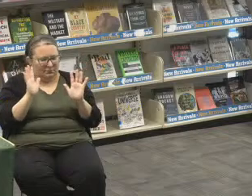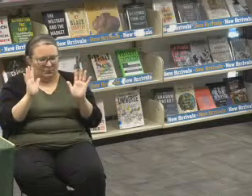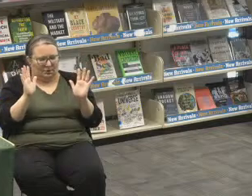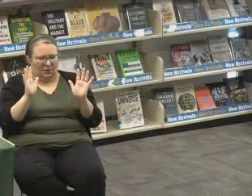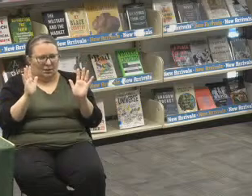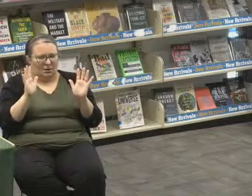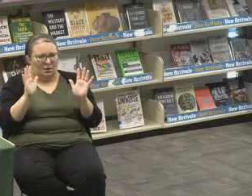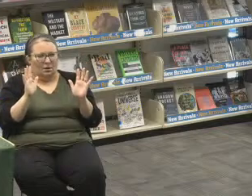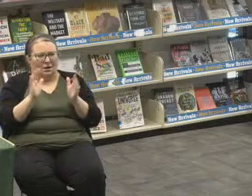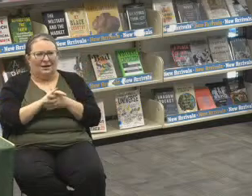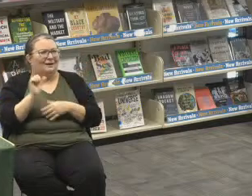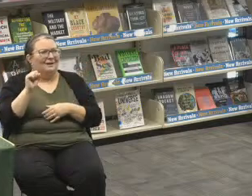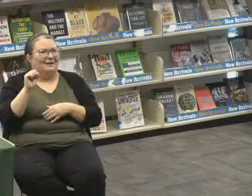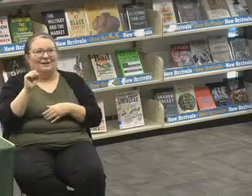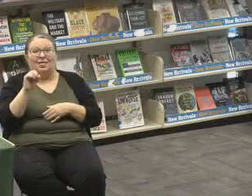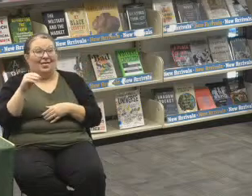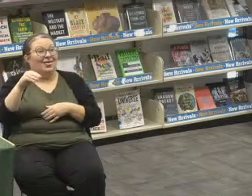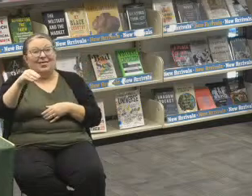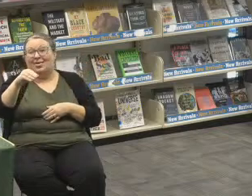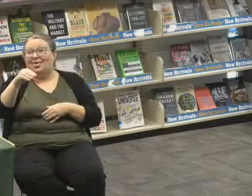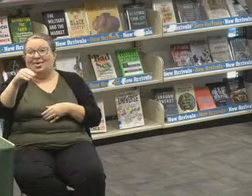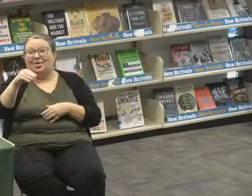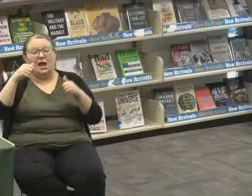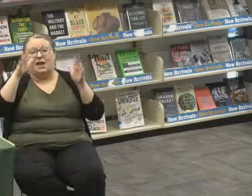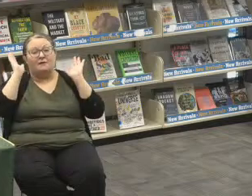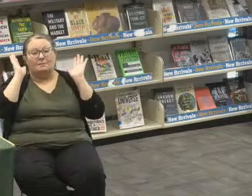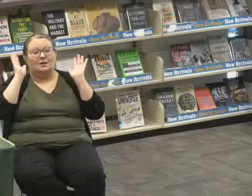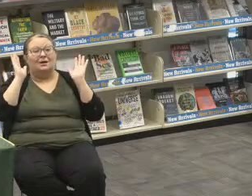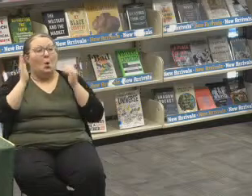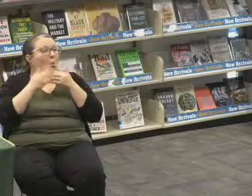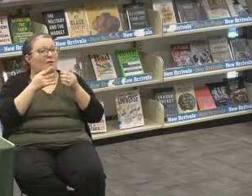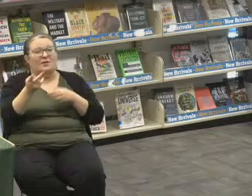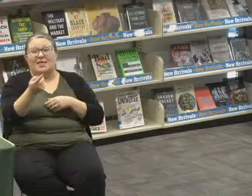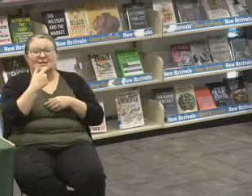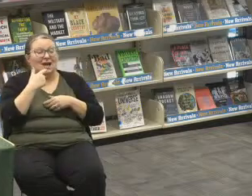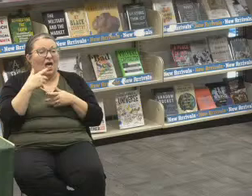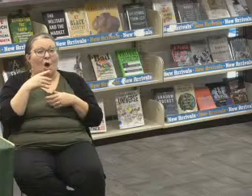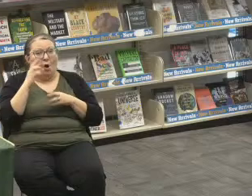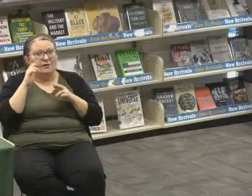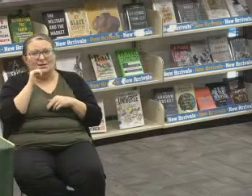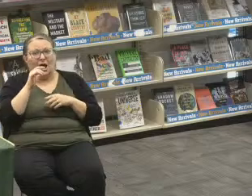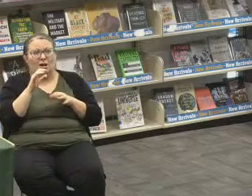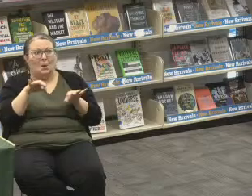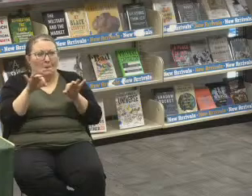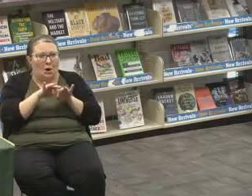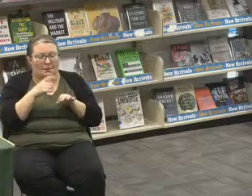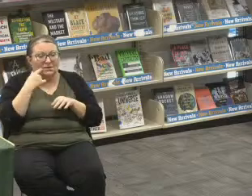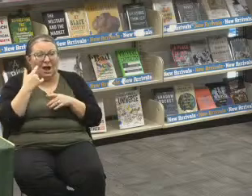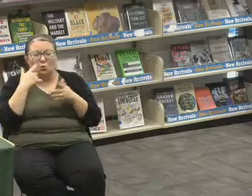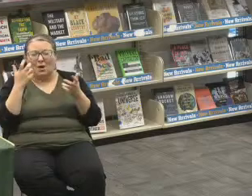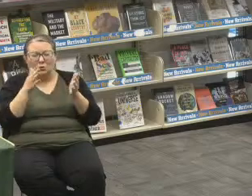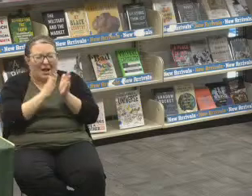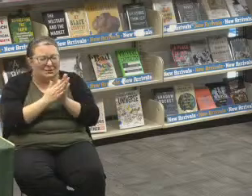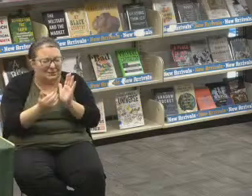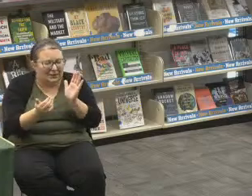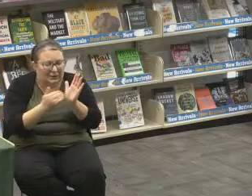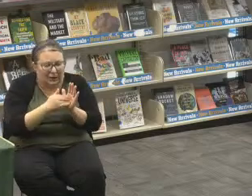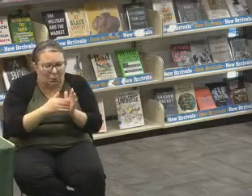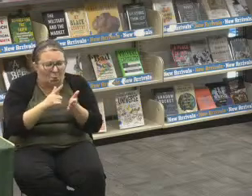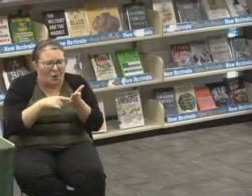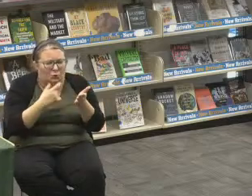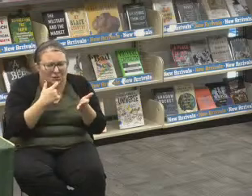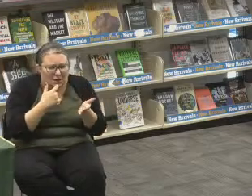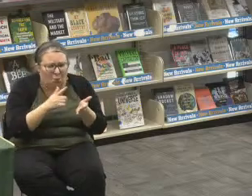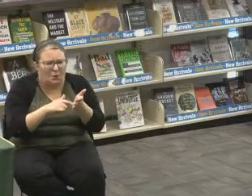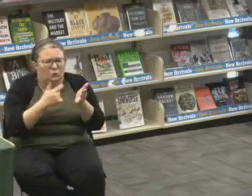hear what they were saying, I just gave up. I'm like, whatever they needed to say, hopefully it wasn't that important because I don't want to ask them what for a